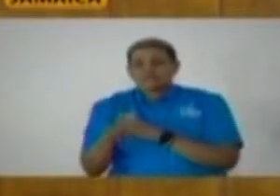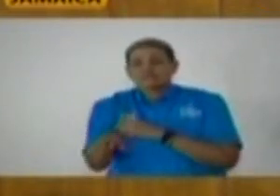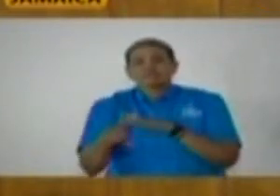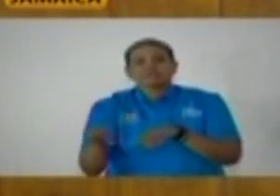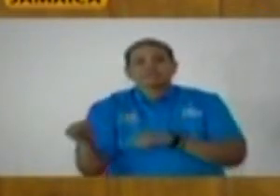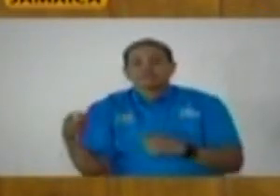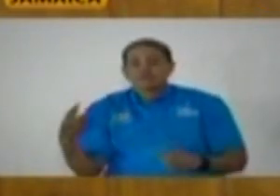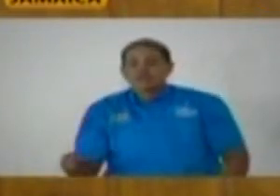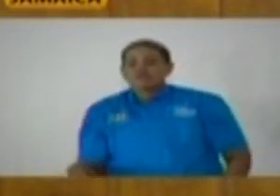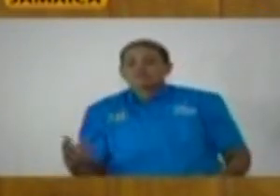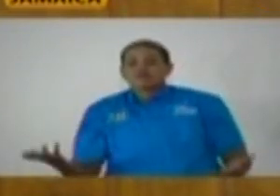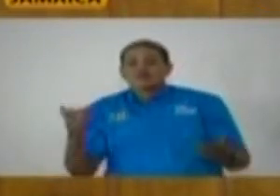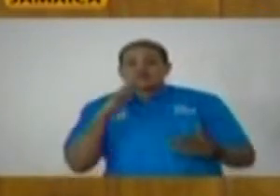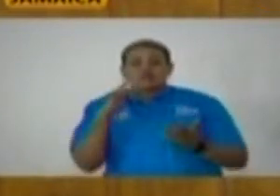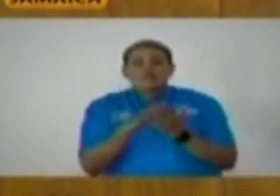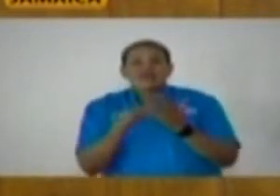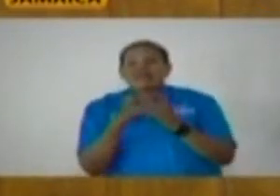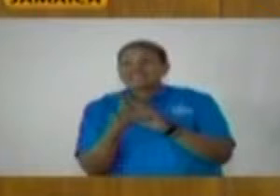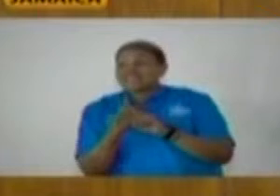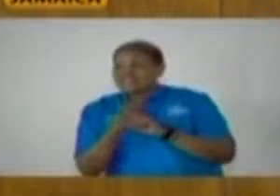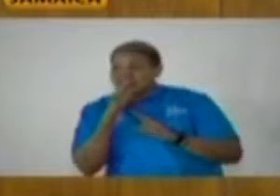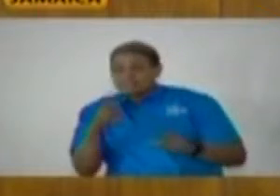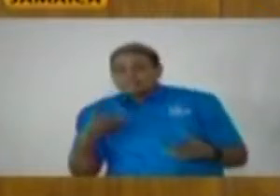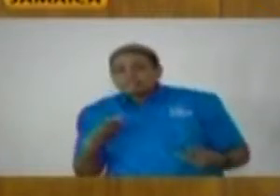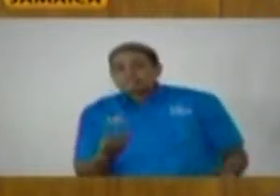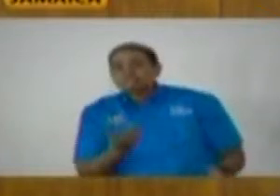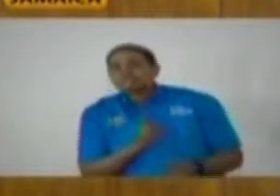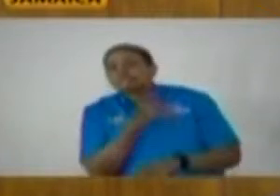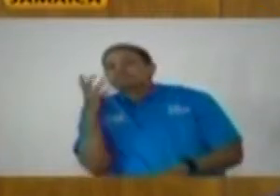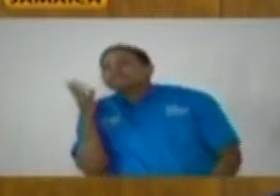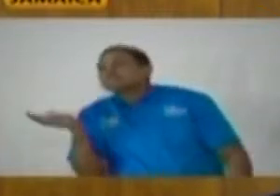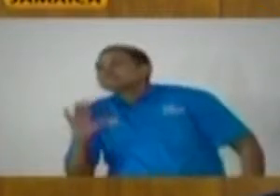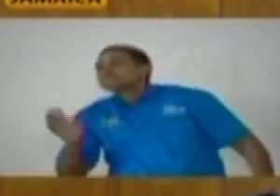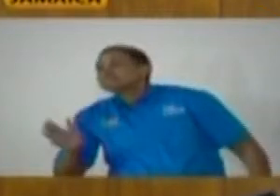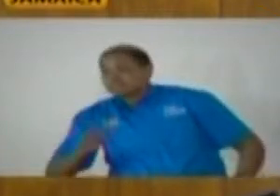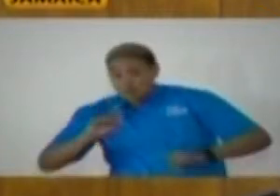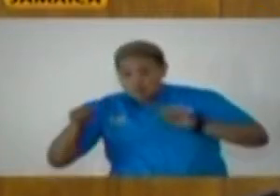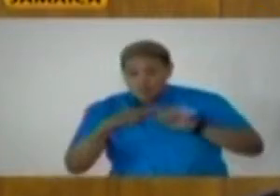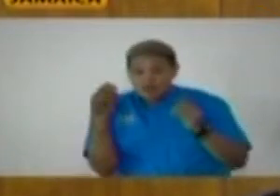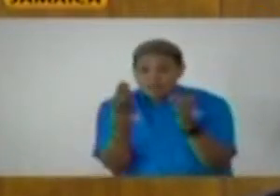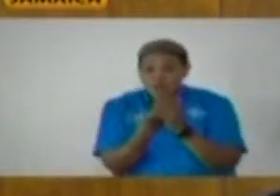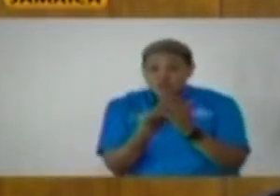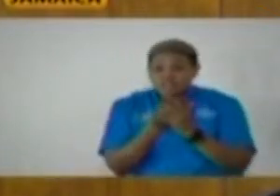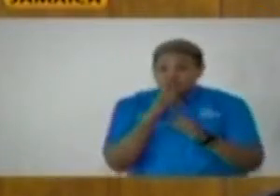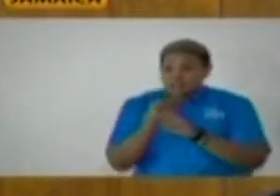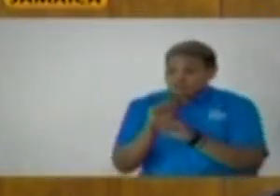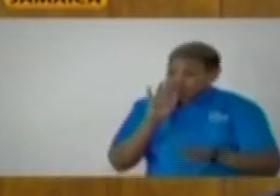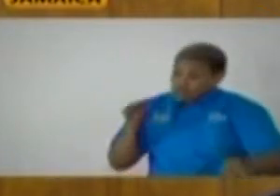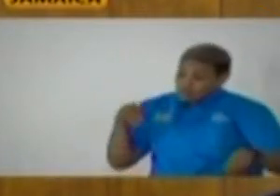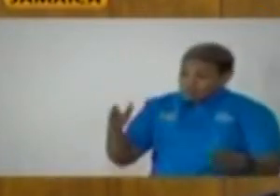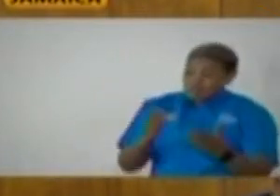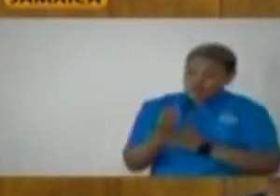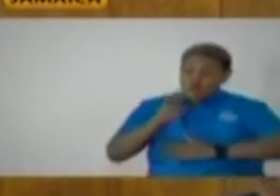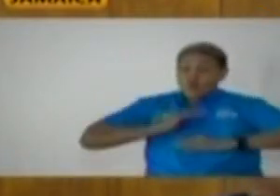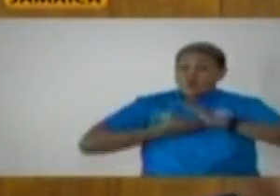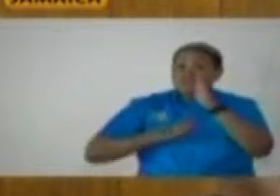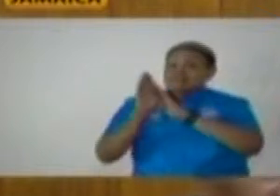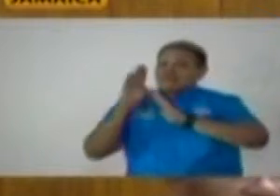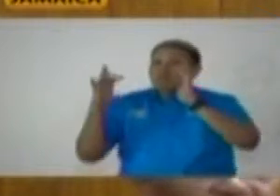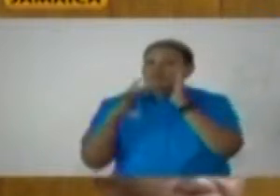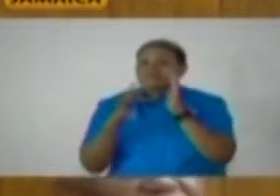Right? And as such, banks are reluctant to lend. And even when monies are provided through our development